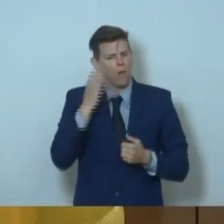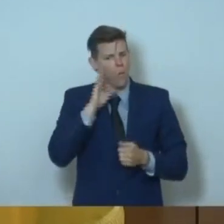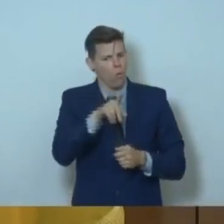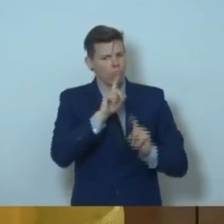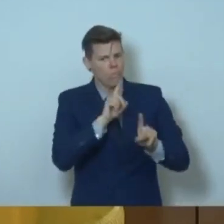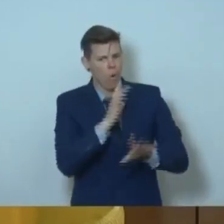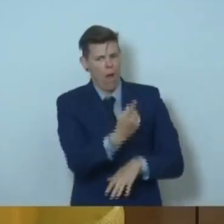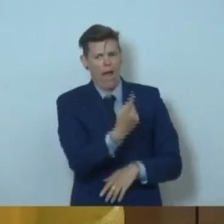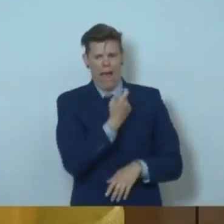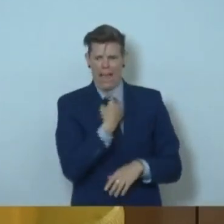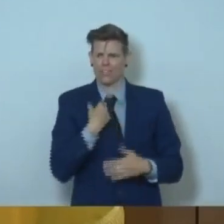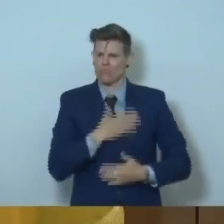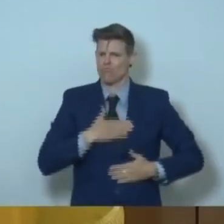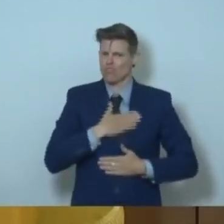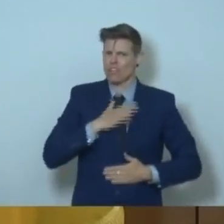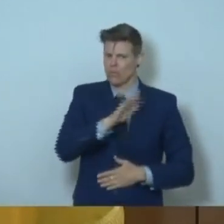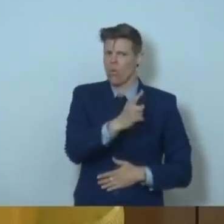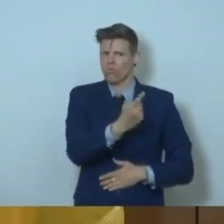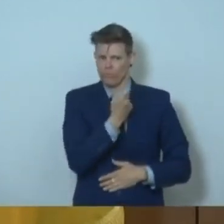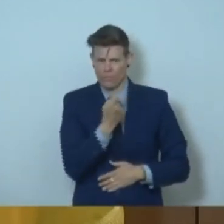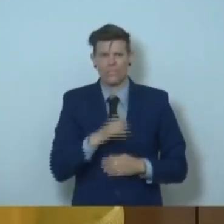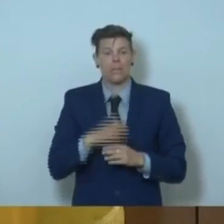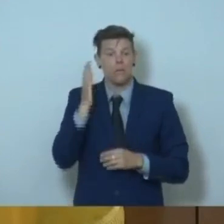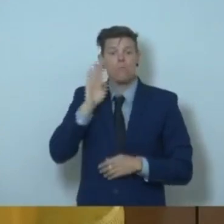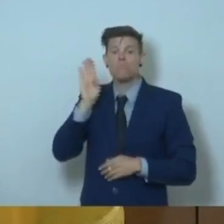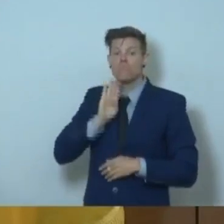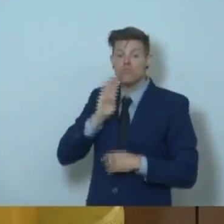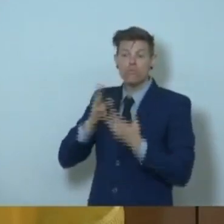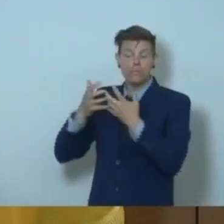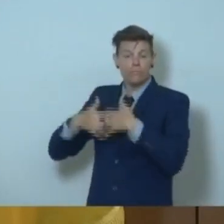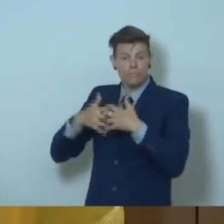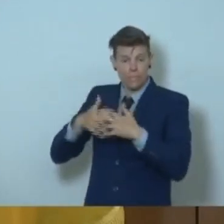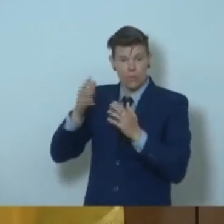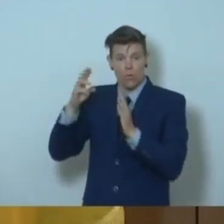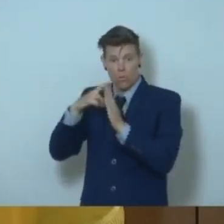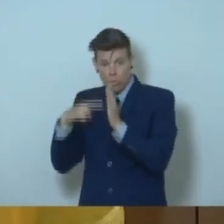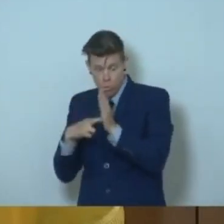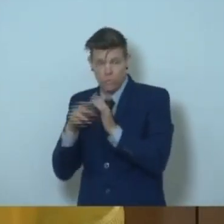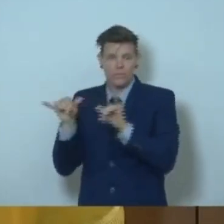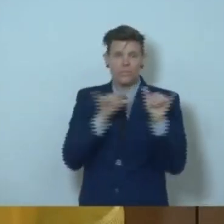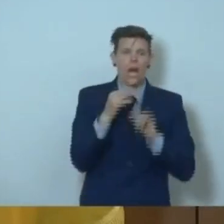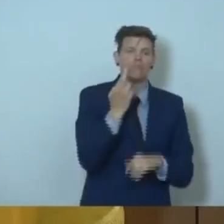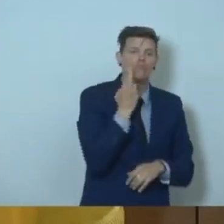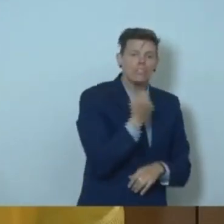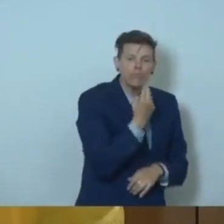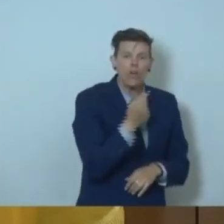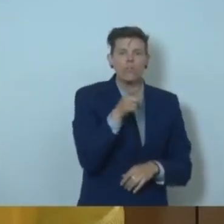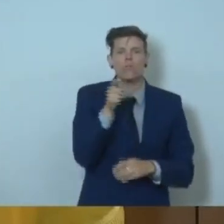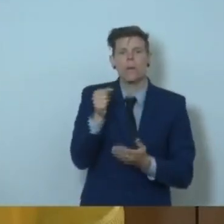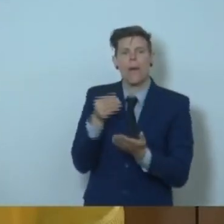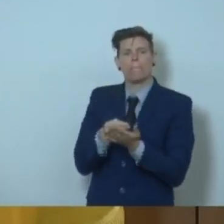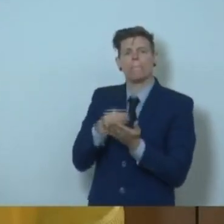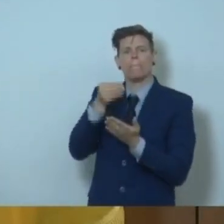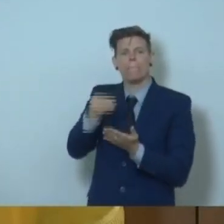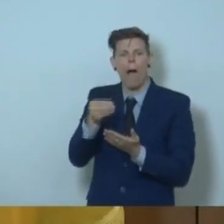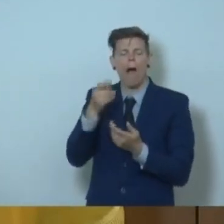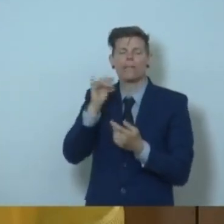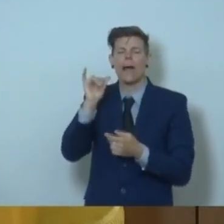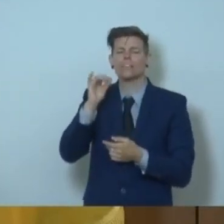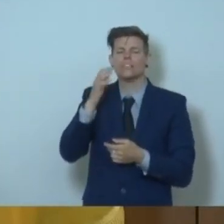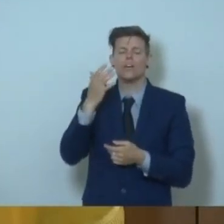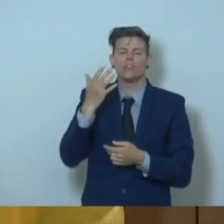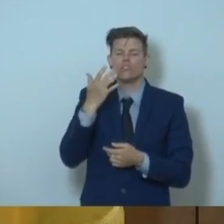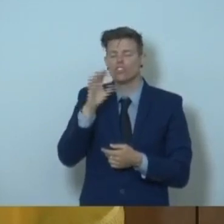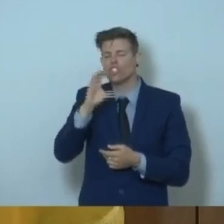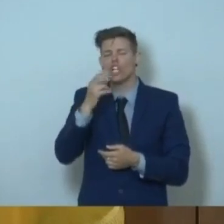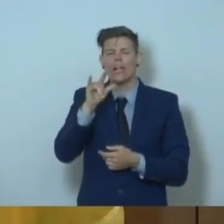like, well, breweries are just like restaurants. You can get a drink at Chili's, that was an example that was given to me, and food. You can get a beer